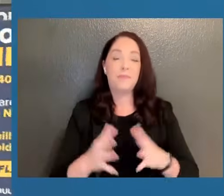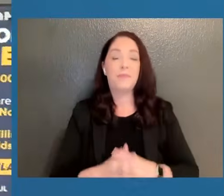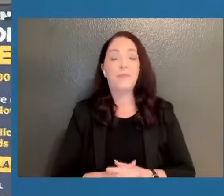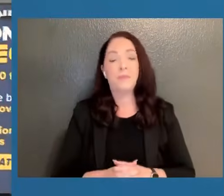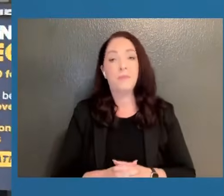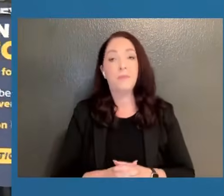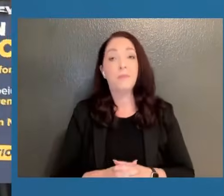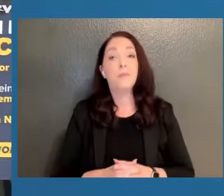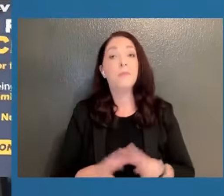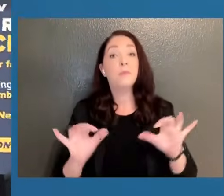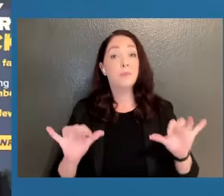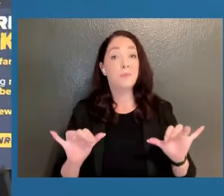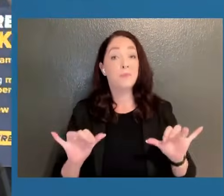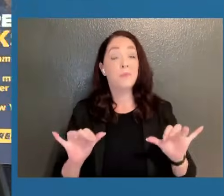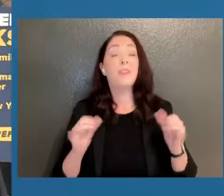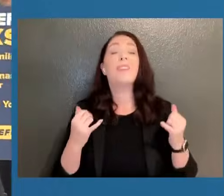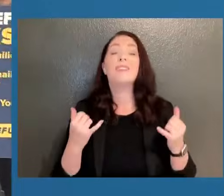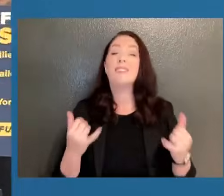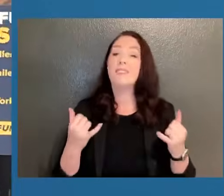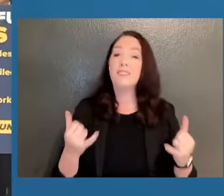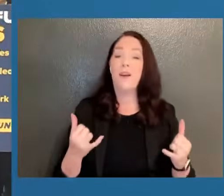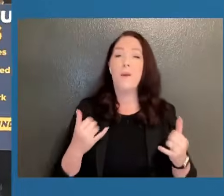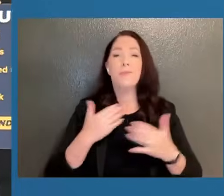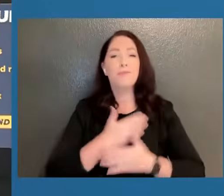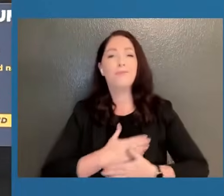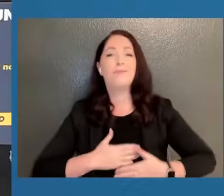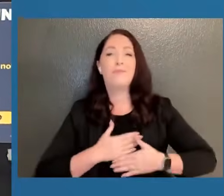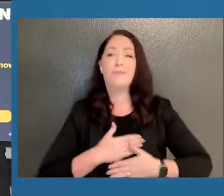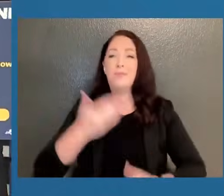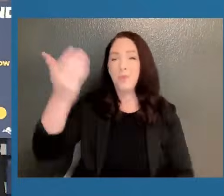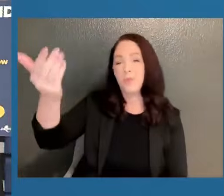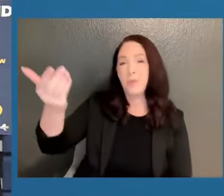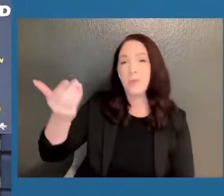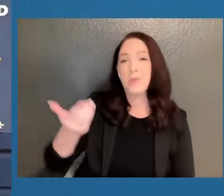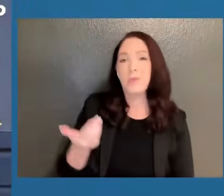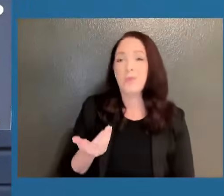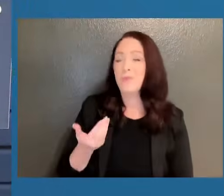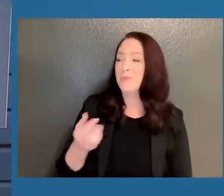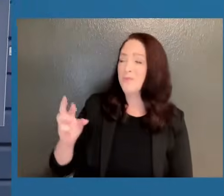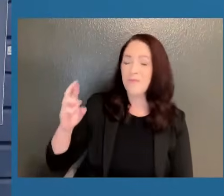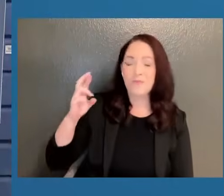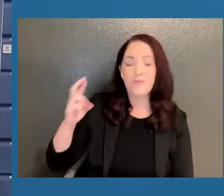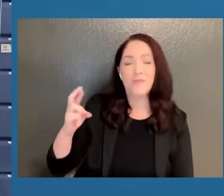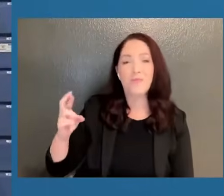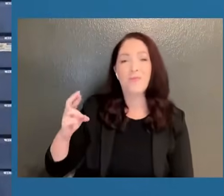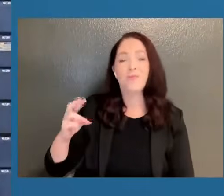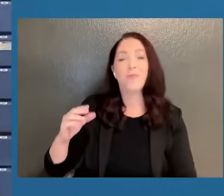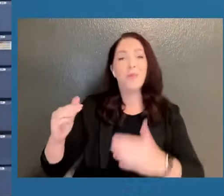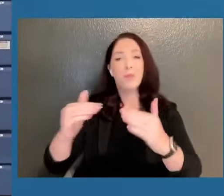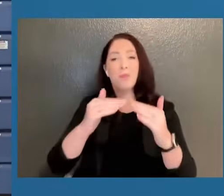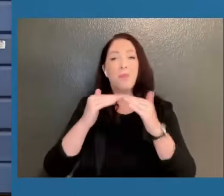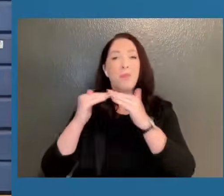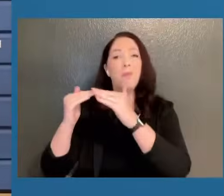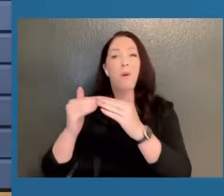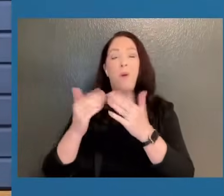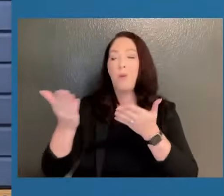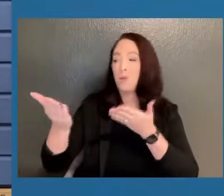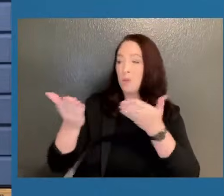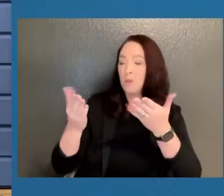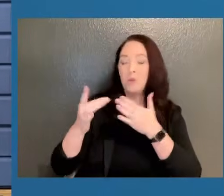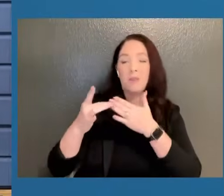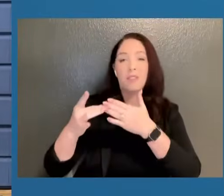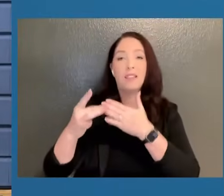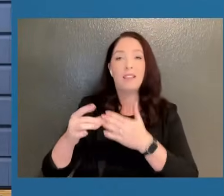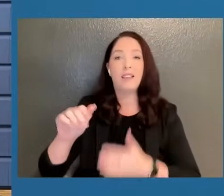It is now my pleasure to introduce my dear friend and colleague in service and leadership,